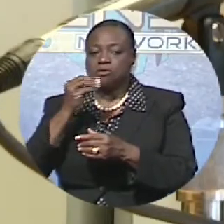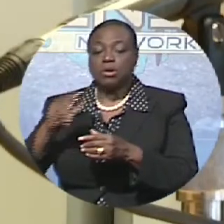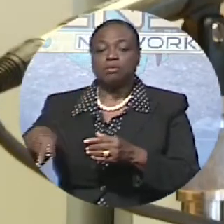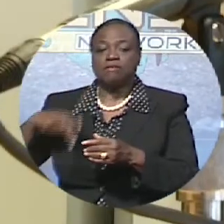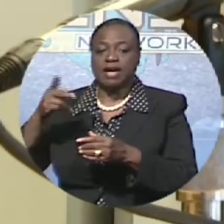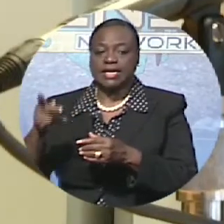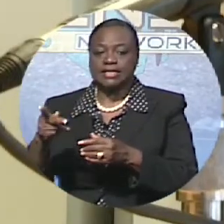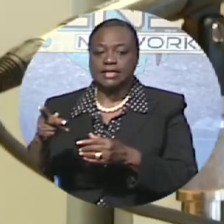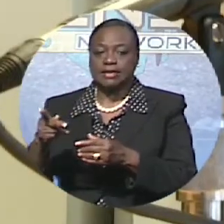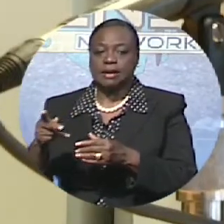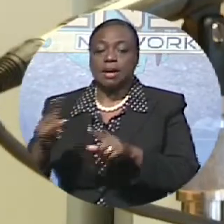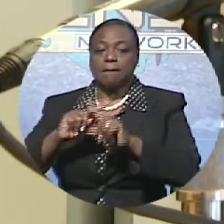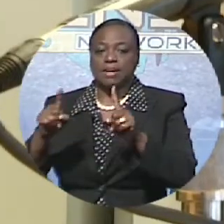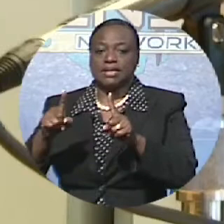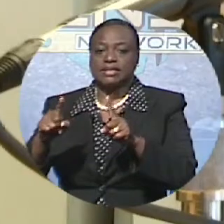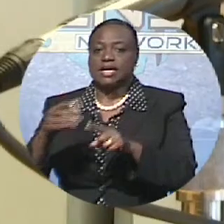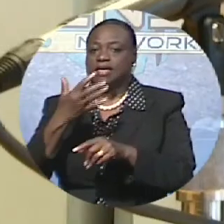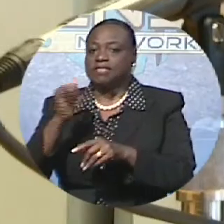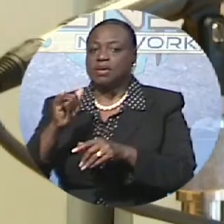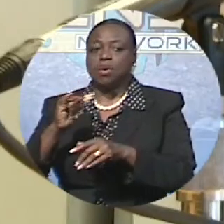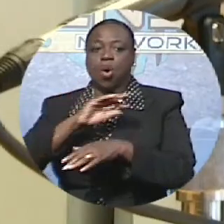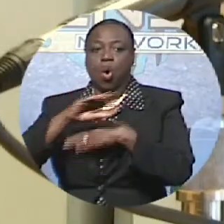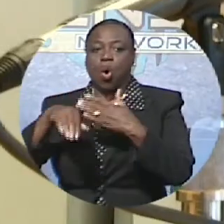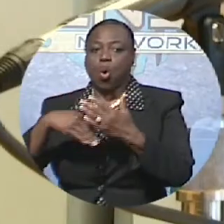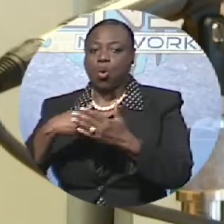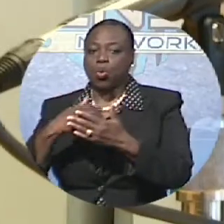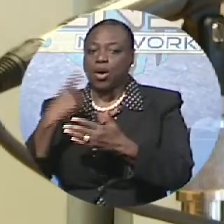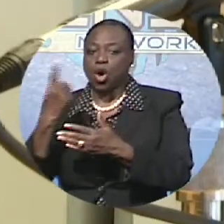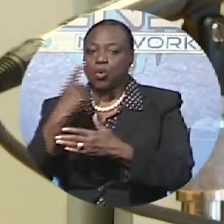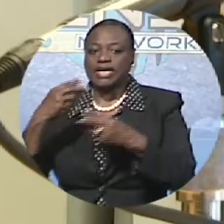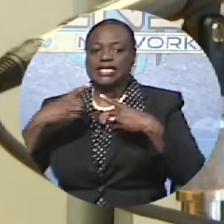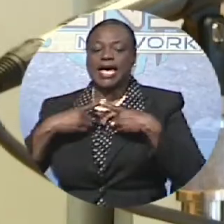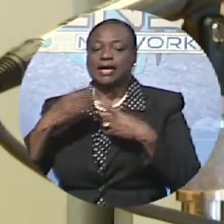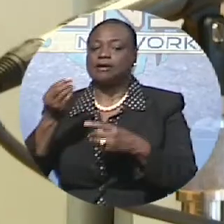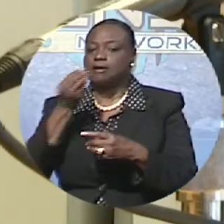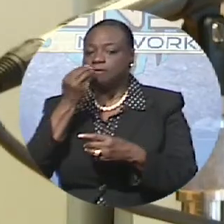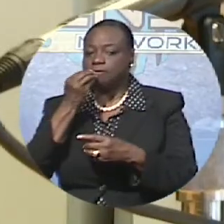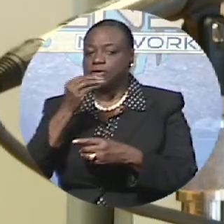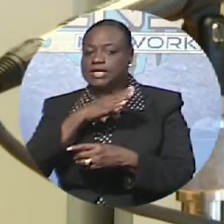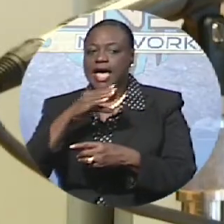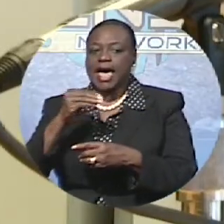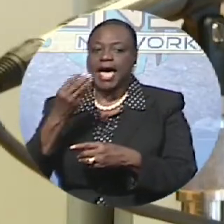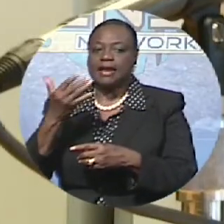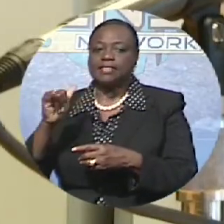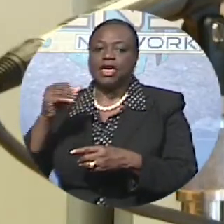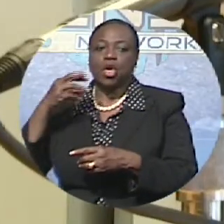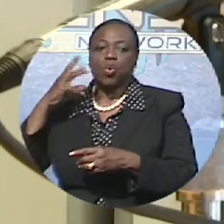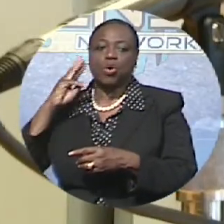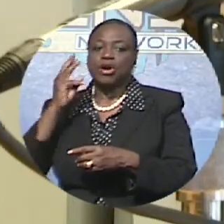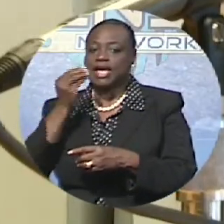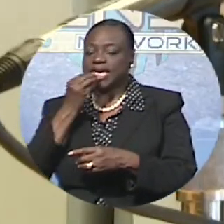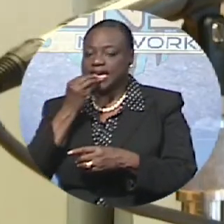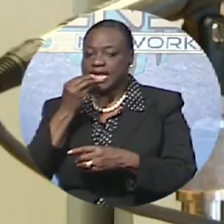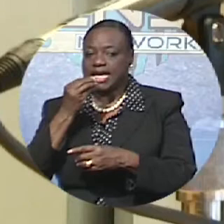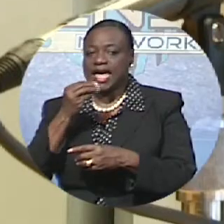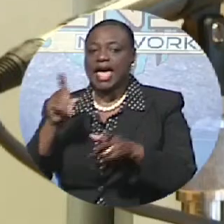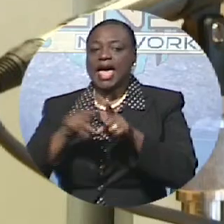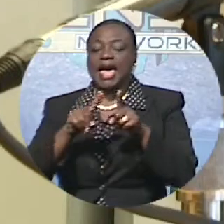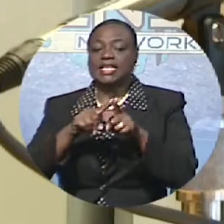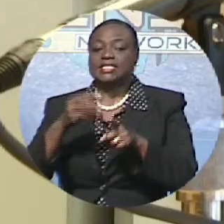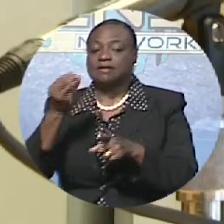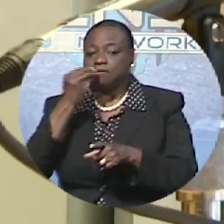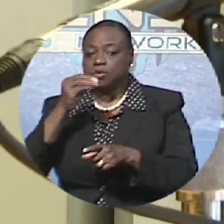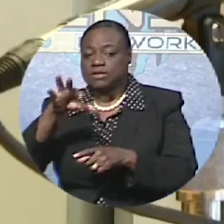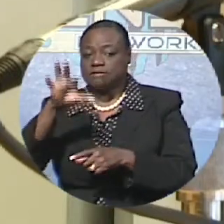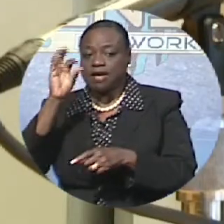and at all material times, were in possession of food and were eating as food was found in their dorms during routine room